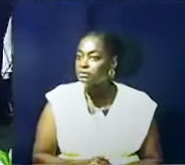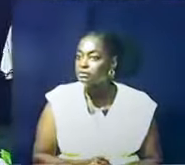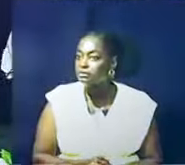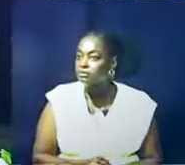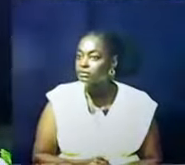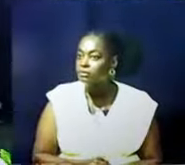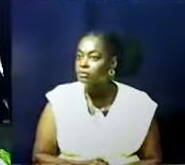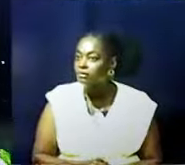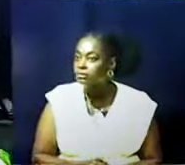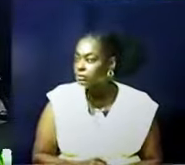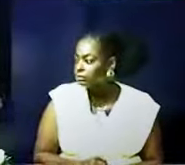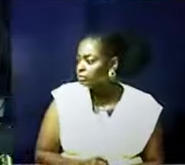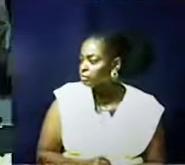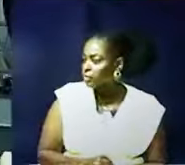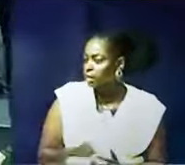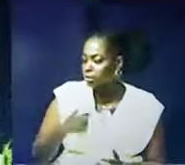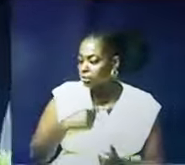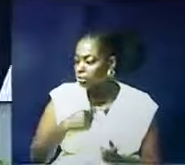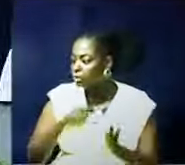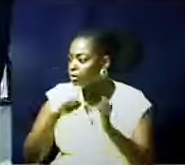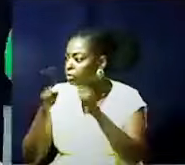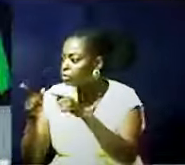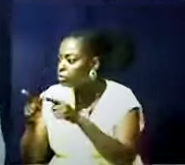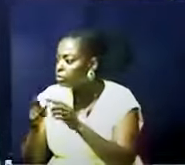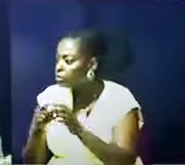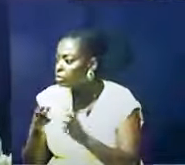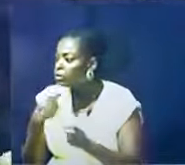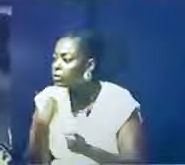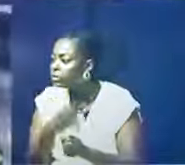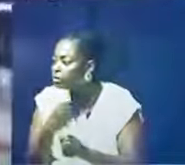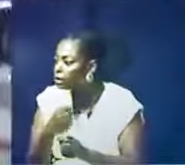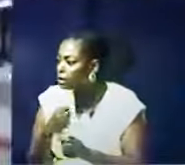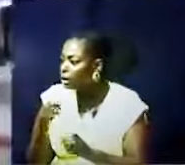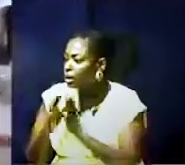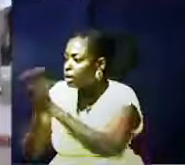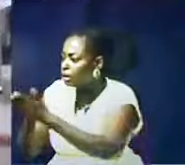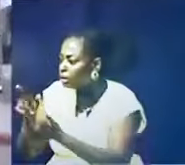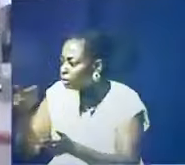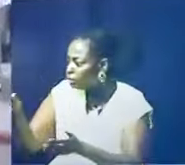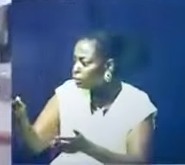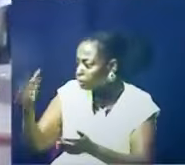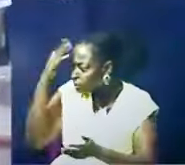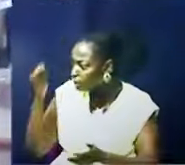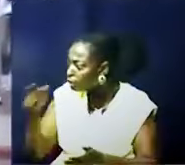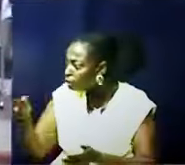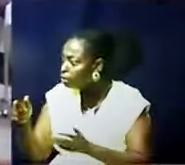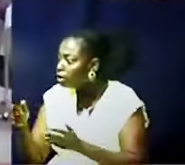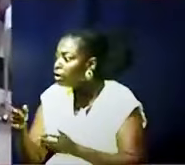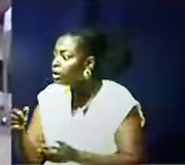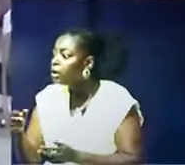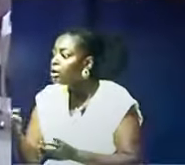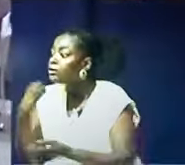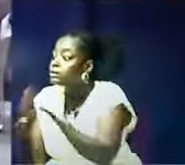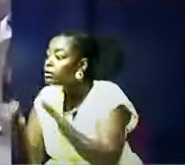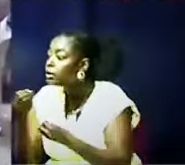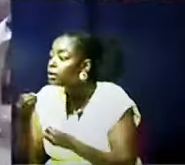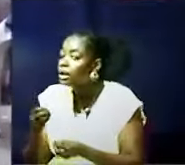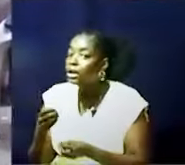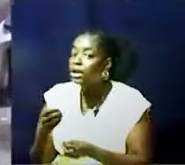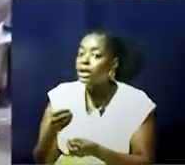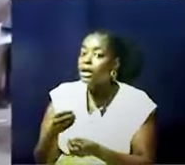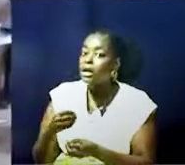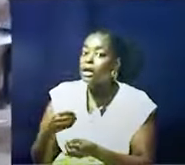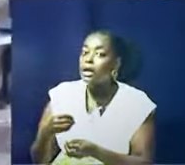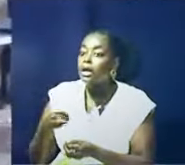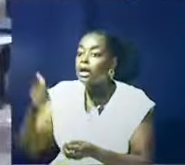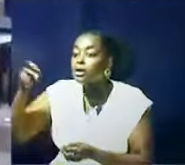didi." So I went to one of them. It's me called back on chain. You are eating. Who did he? When the pastor said we should fast, as my pastor said, "Enter the